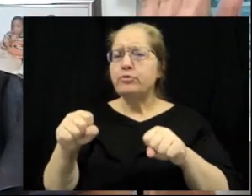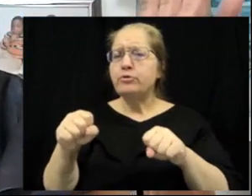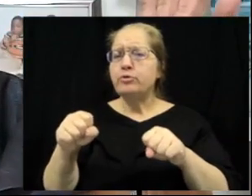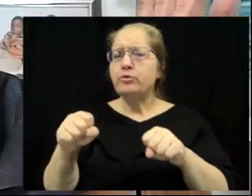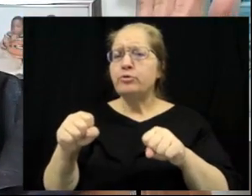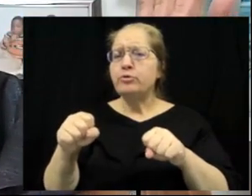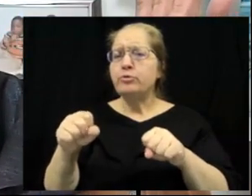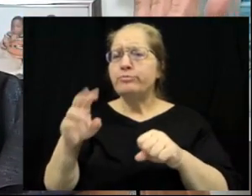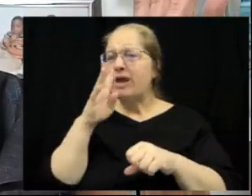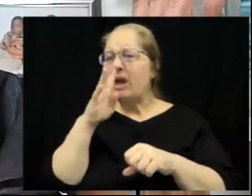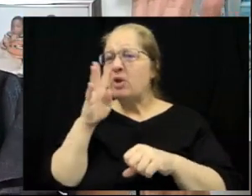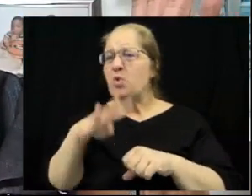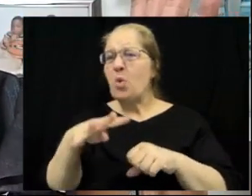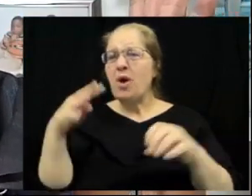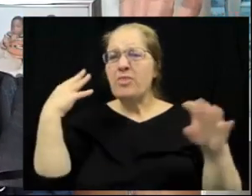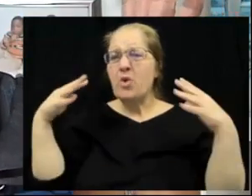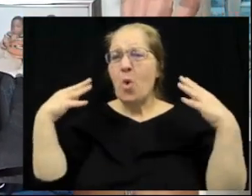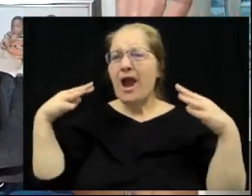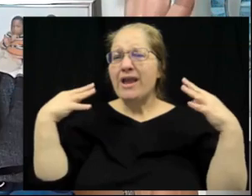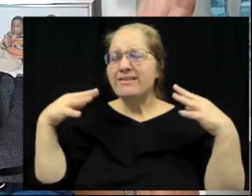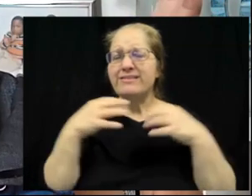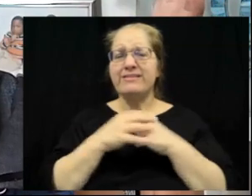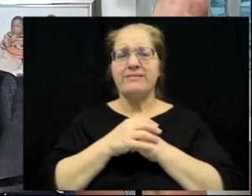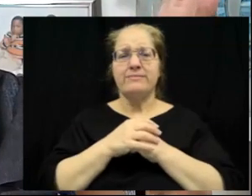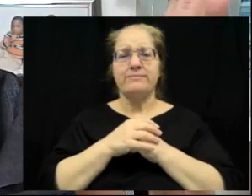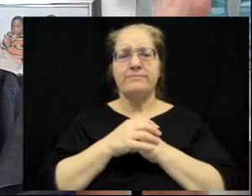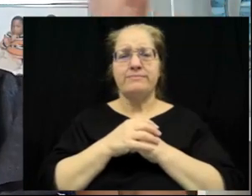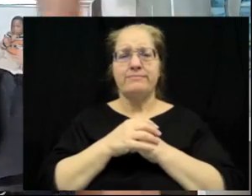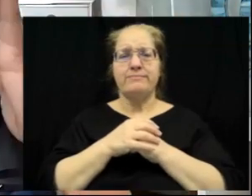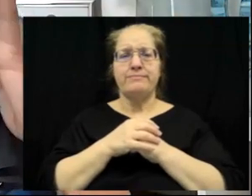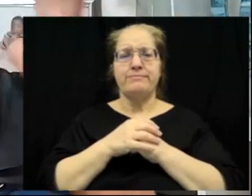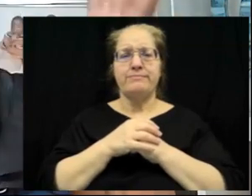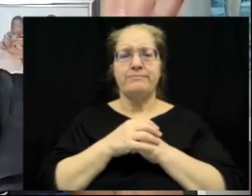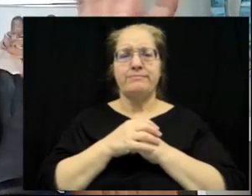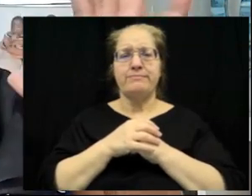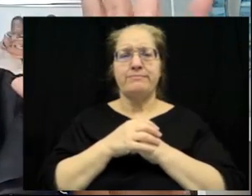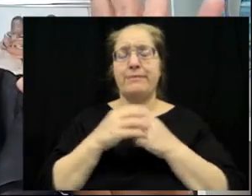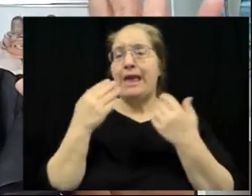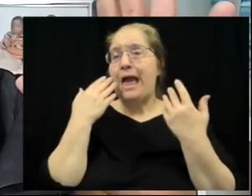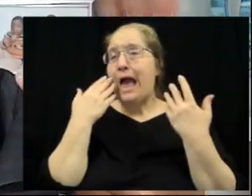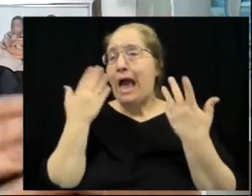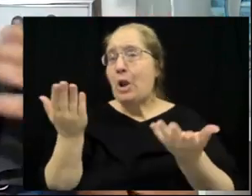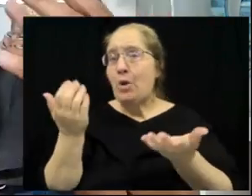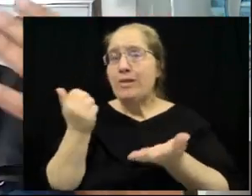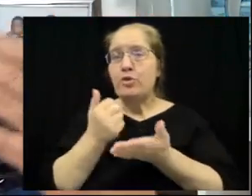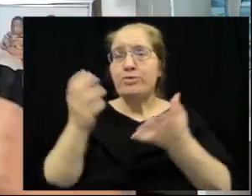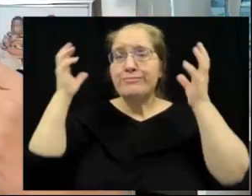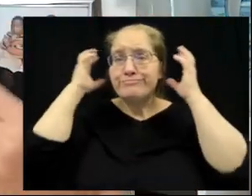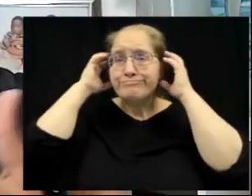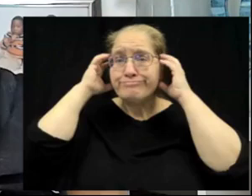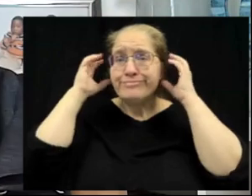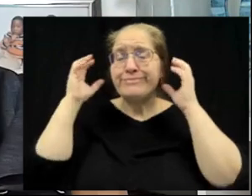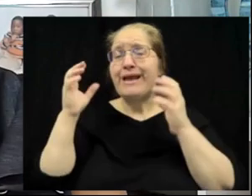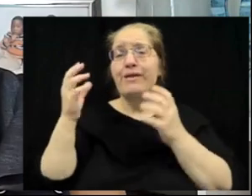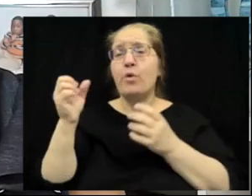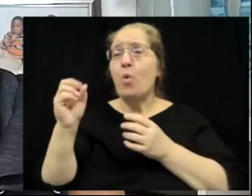tone out the noise. Is it because I don't know if they can use earbuds or whatever, but